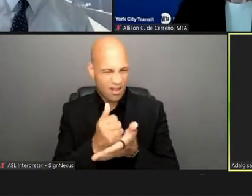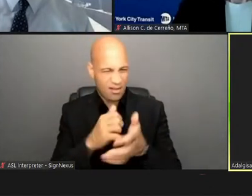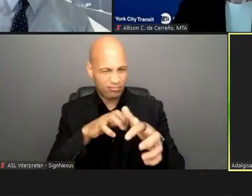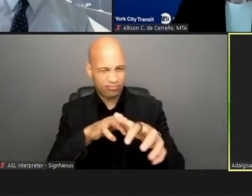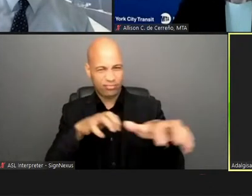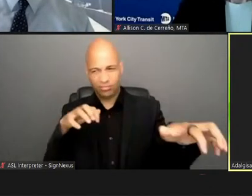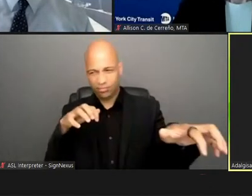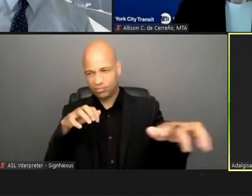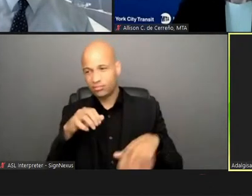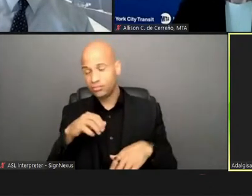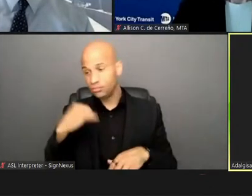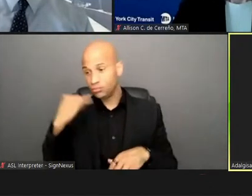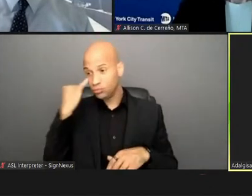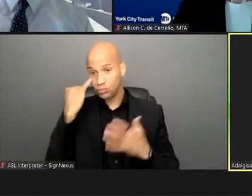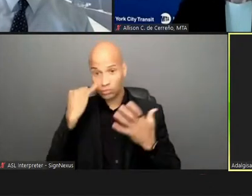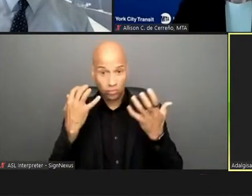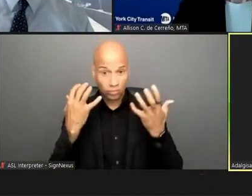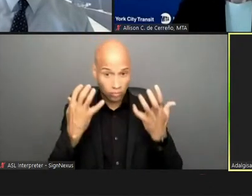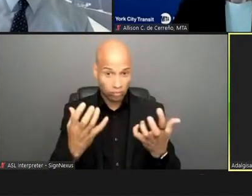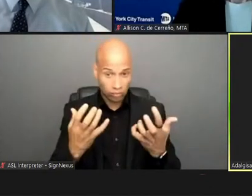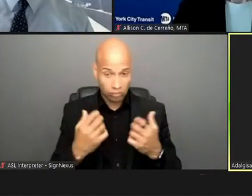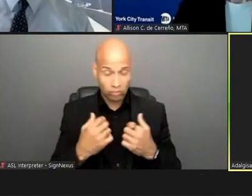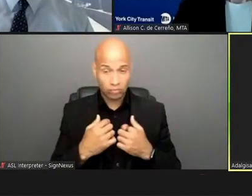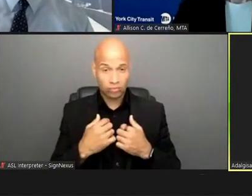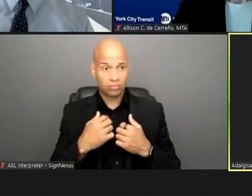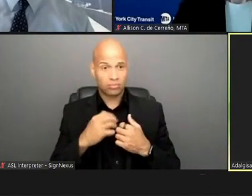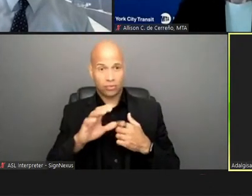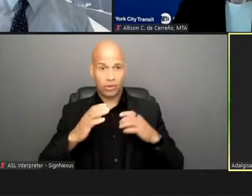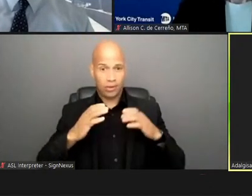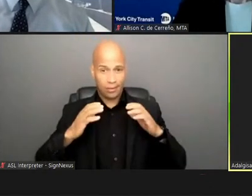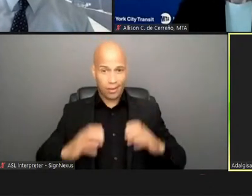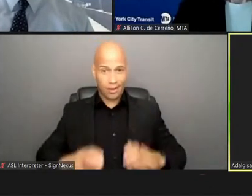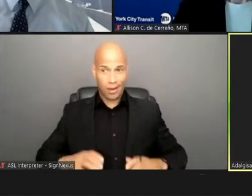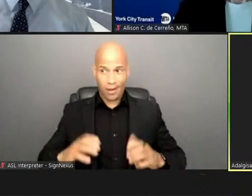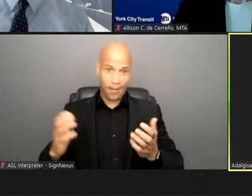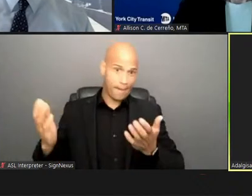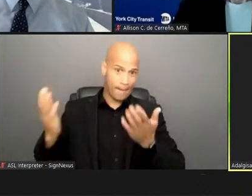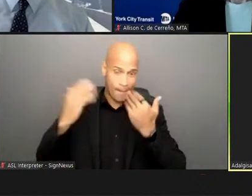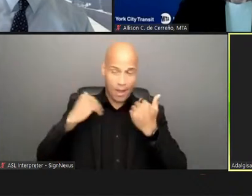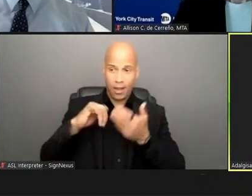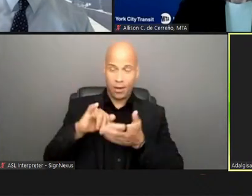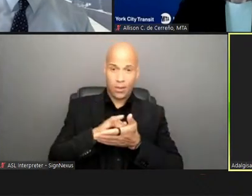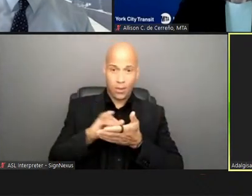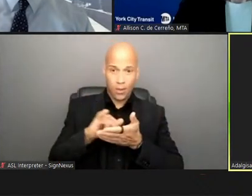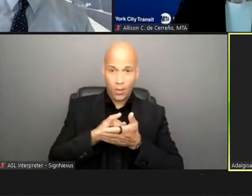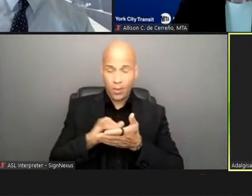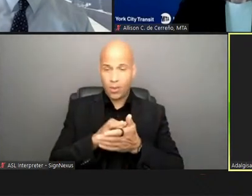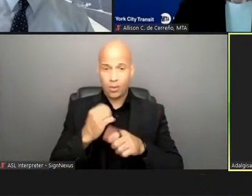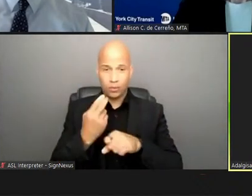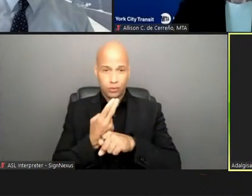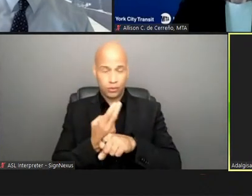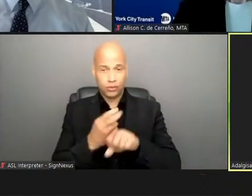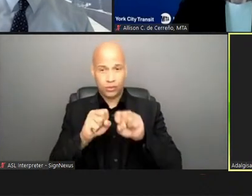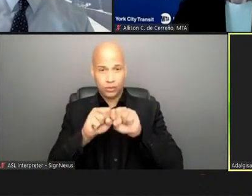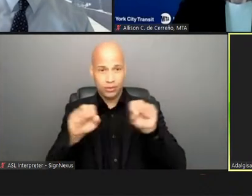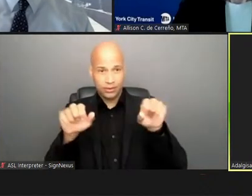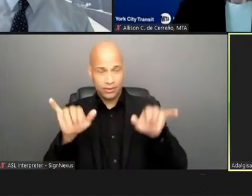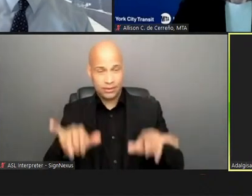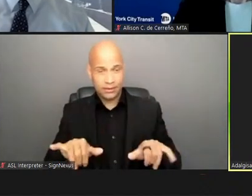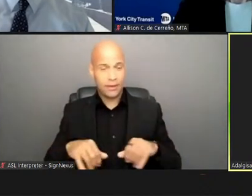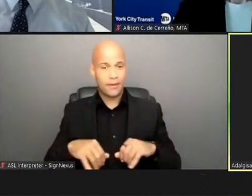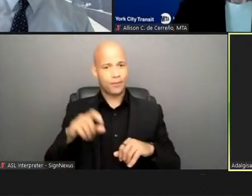if you want um your clients to come back New Yorkers to come back to youth assistant you should